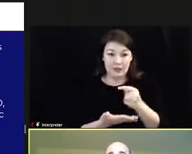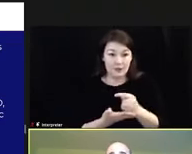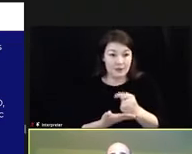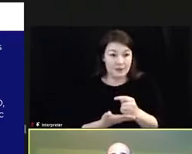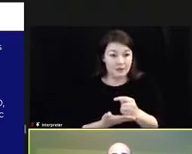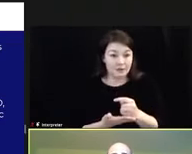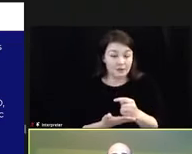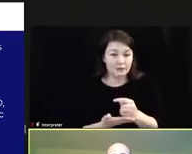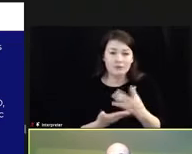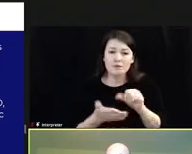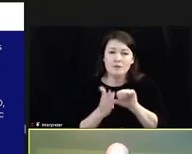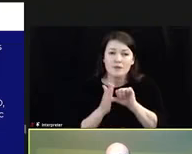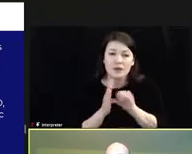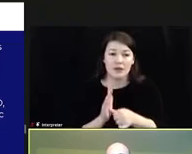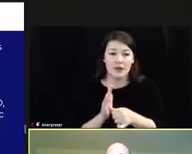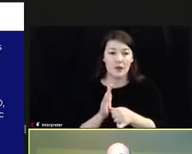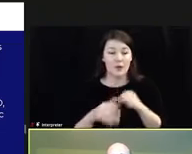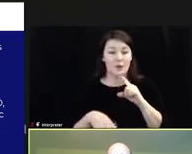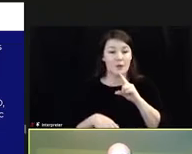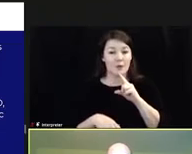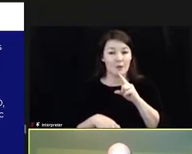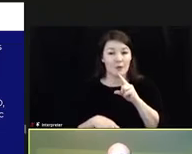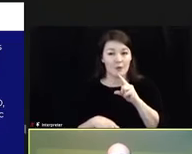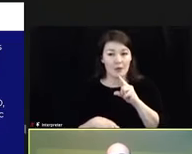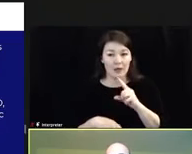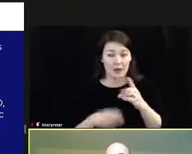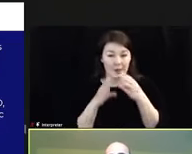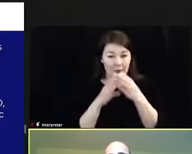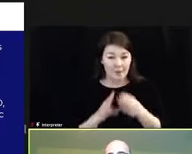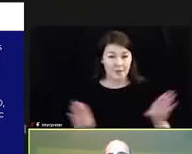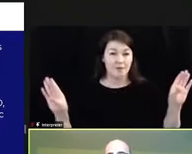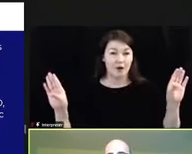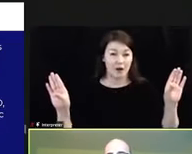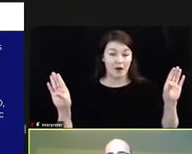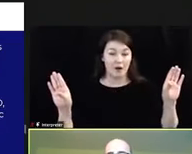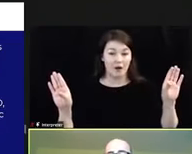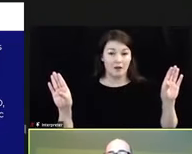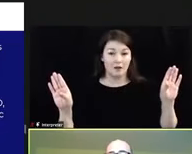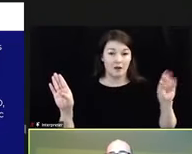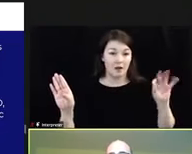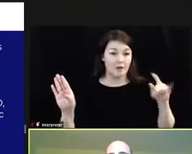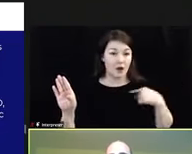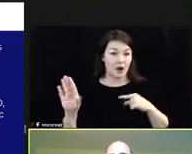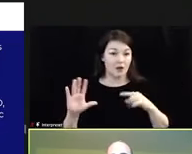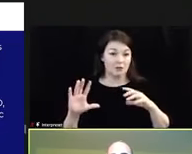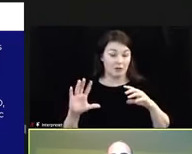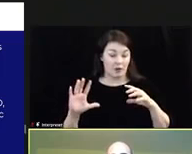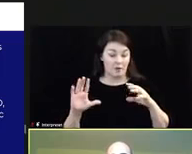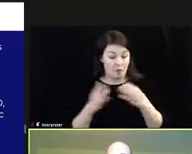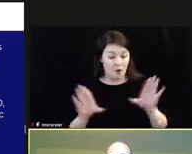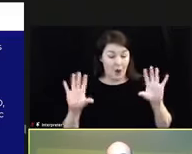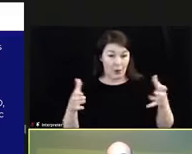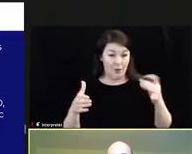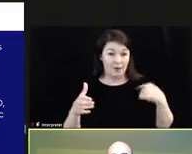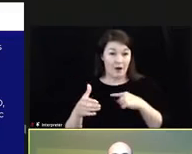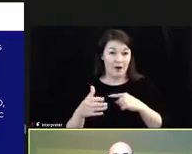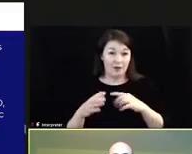And what I want to emphasize is this really is a broad segment of our population who may have these risk